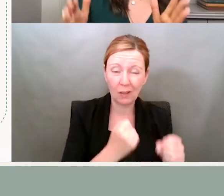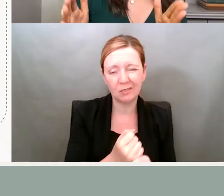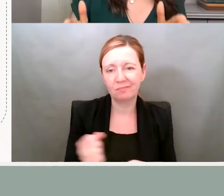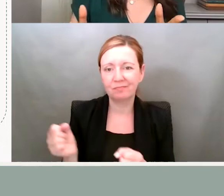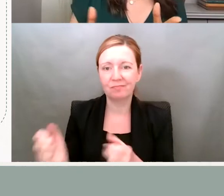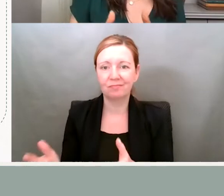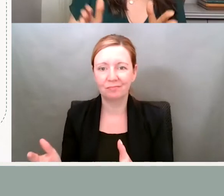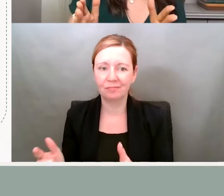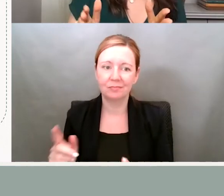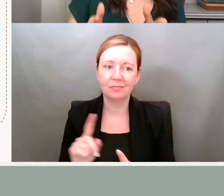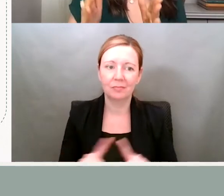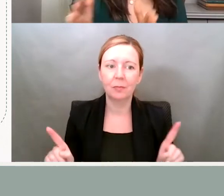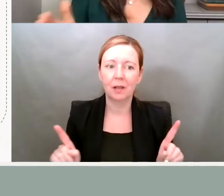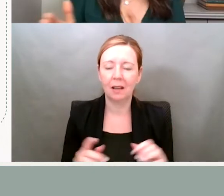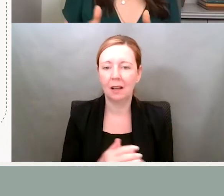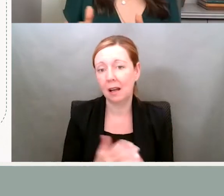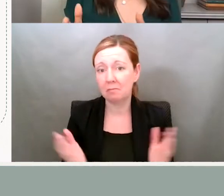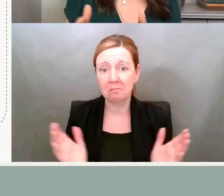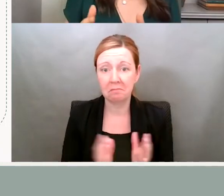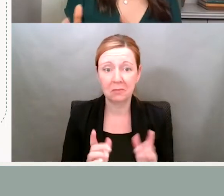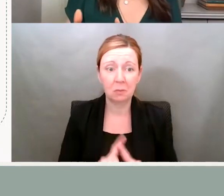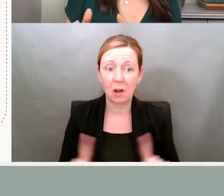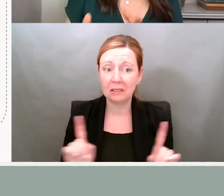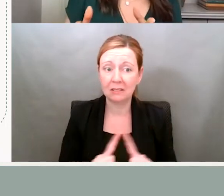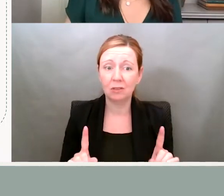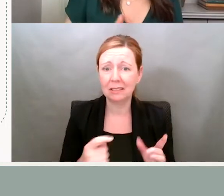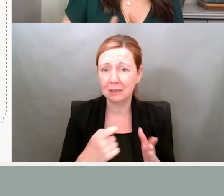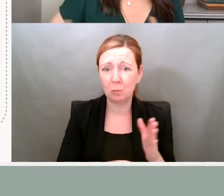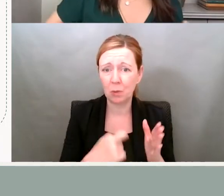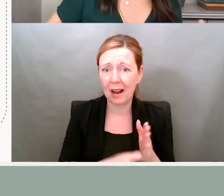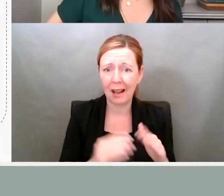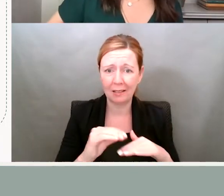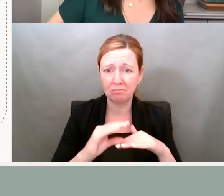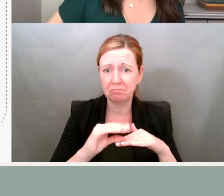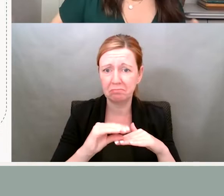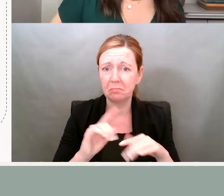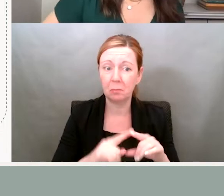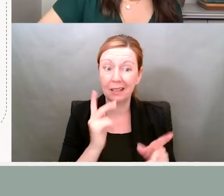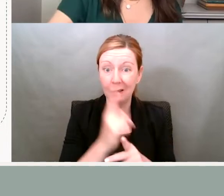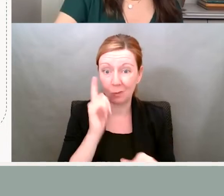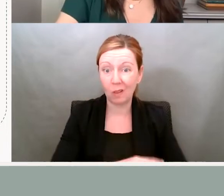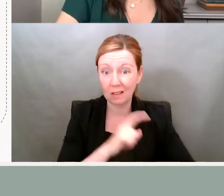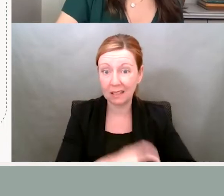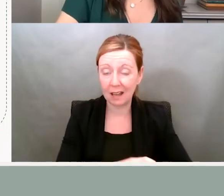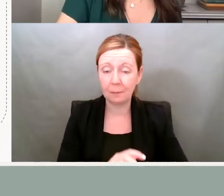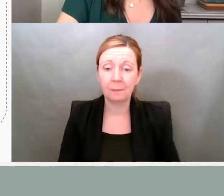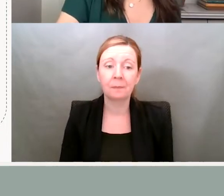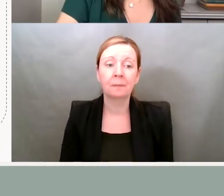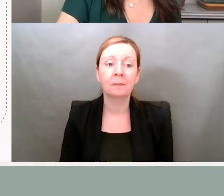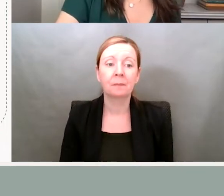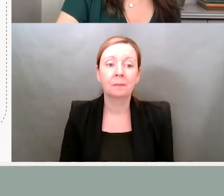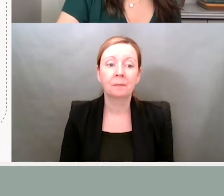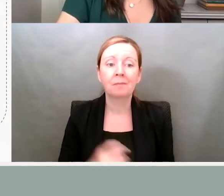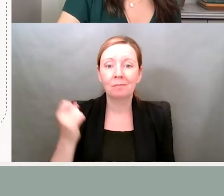But it's a small difference in the price for something that you're keeping for a long time. And the reason is,